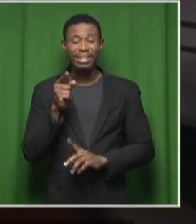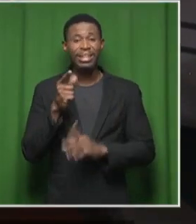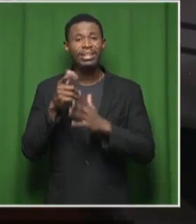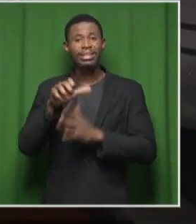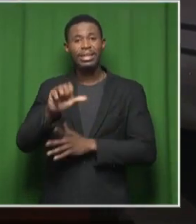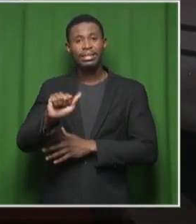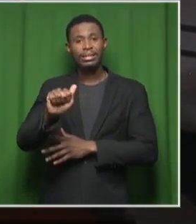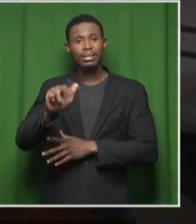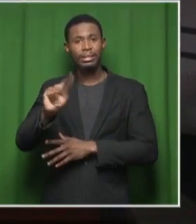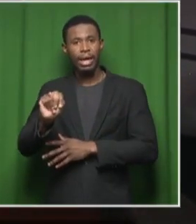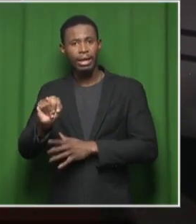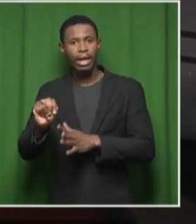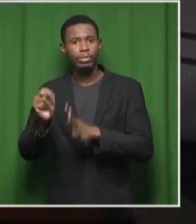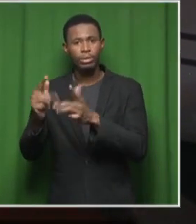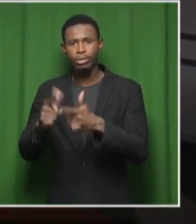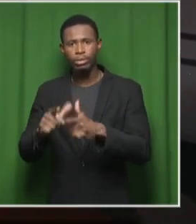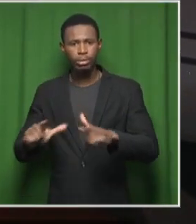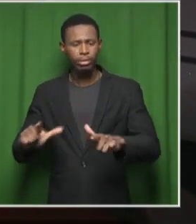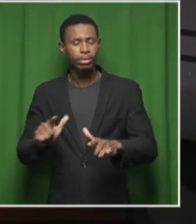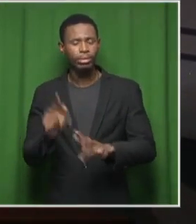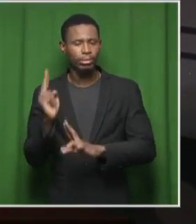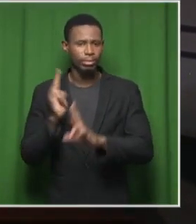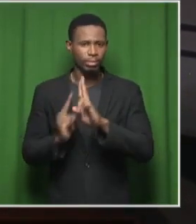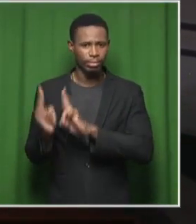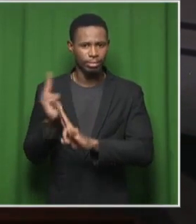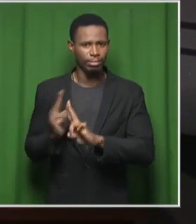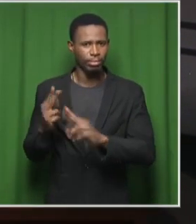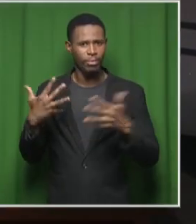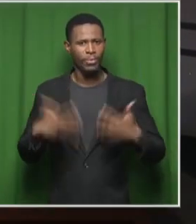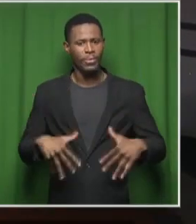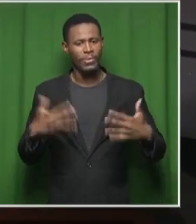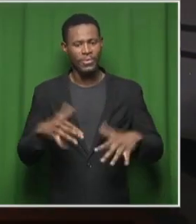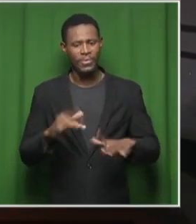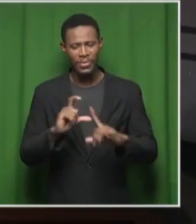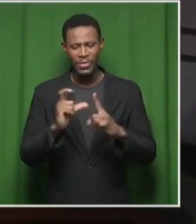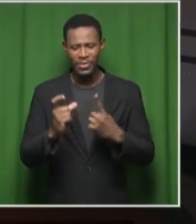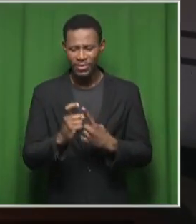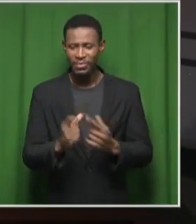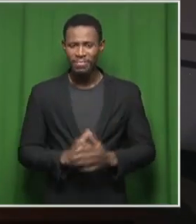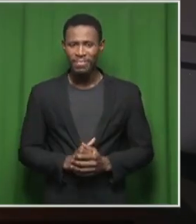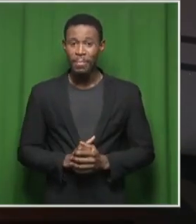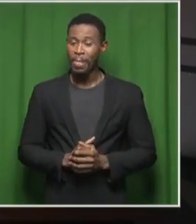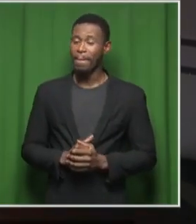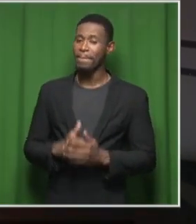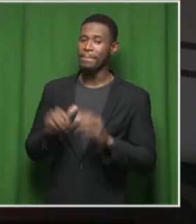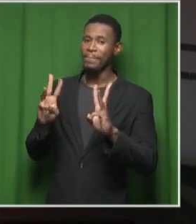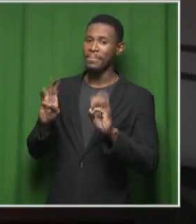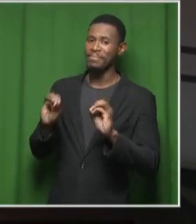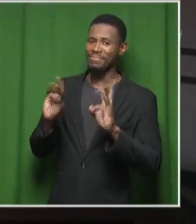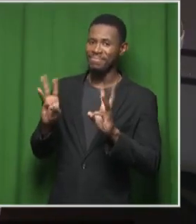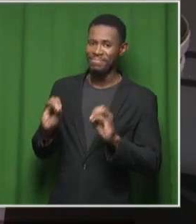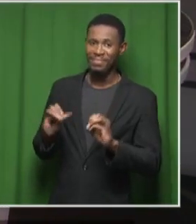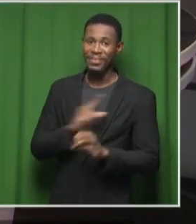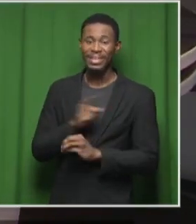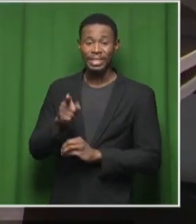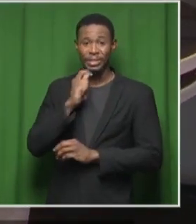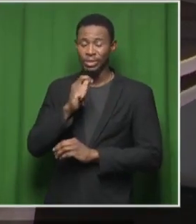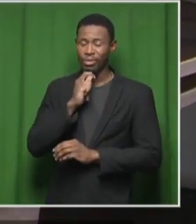language. So what kind of research did you go into, and what did you find from that research? Wow, it's